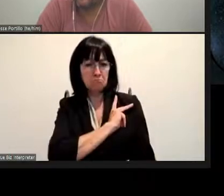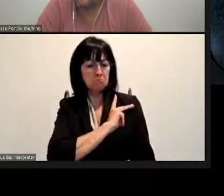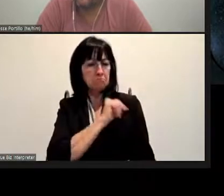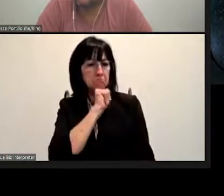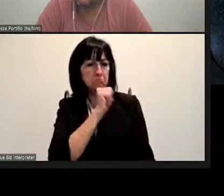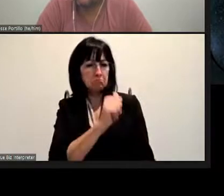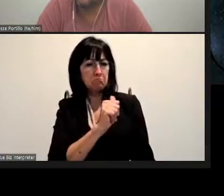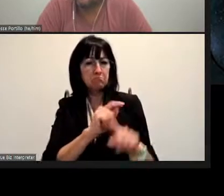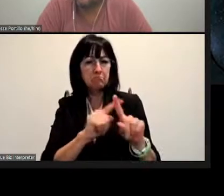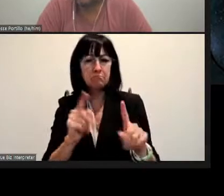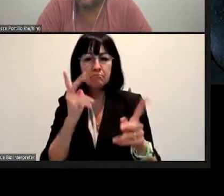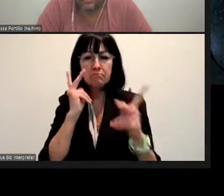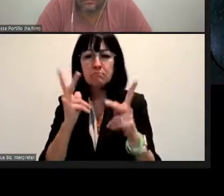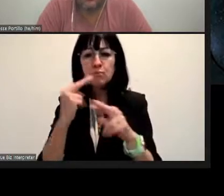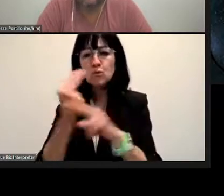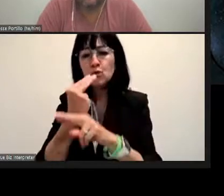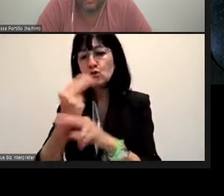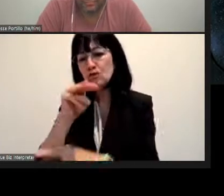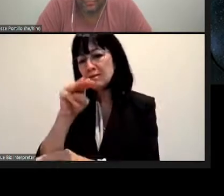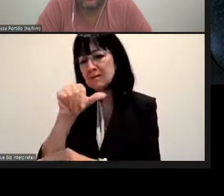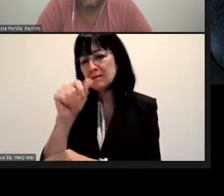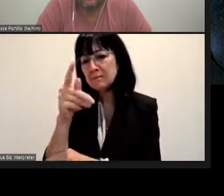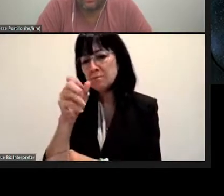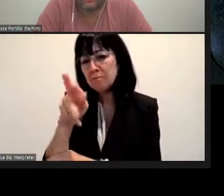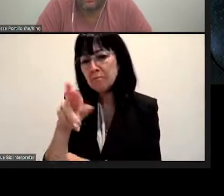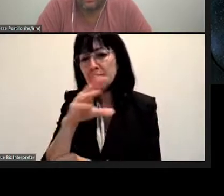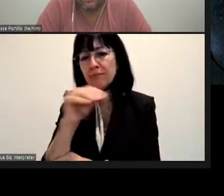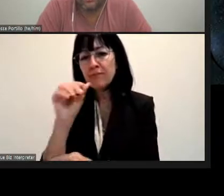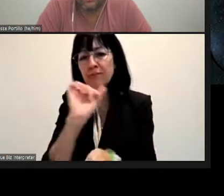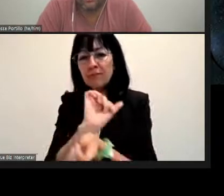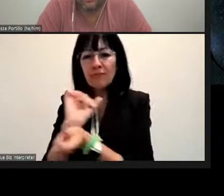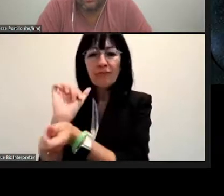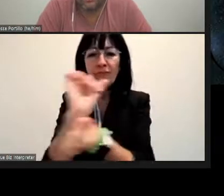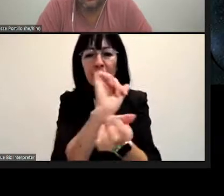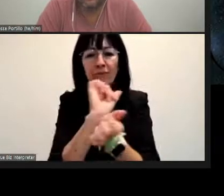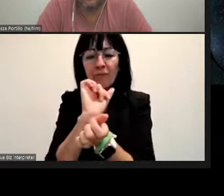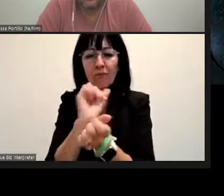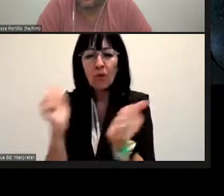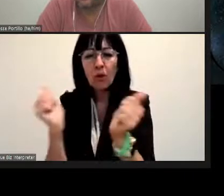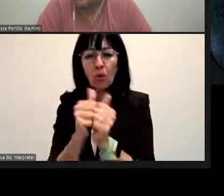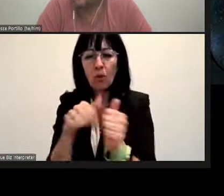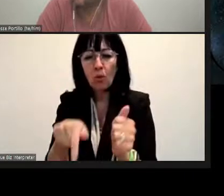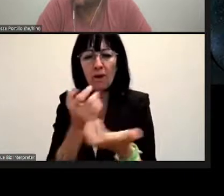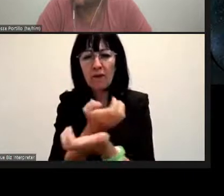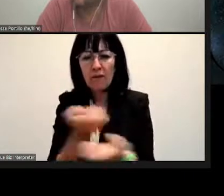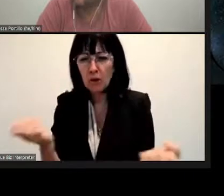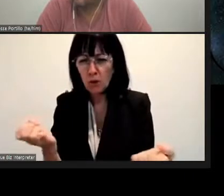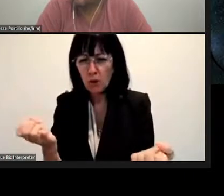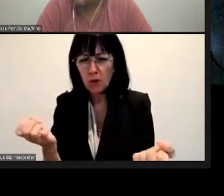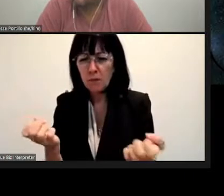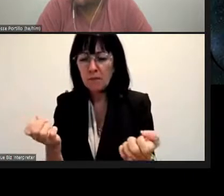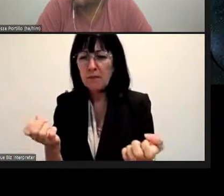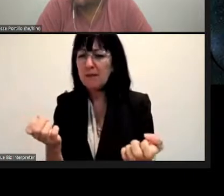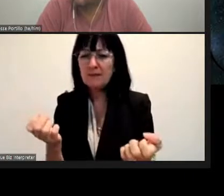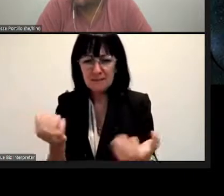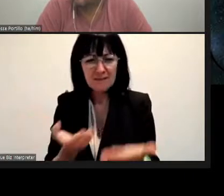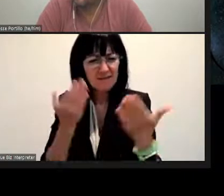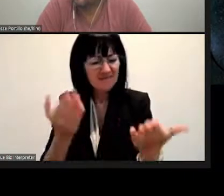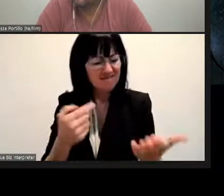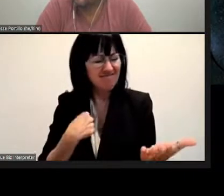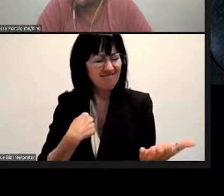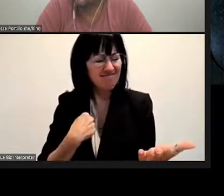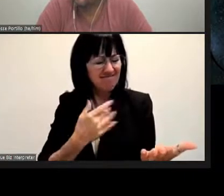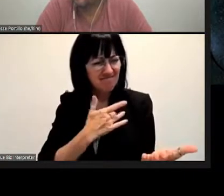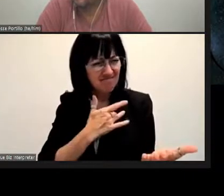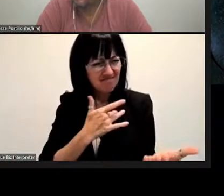using master and slave as a way to refer to equipment. I think part of why this was brought up earlier, and it's always shocking to me because that seems